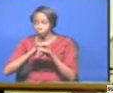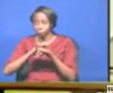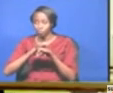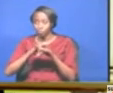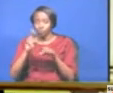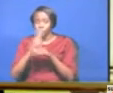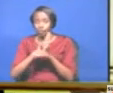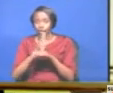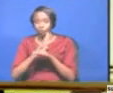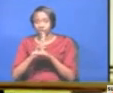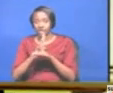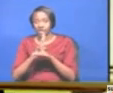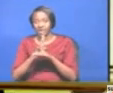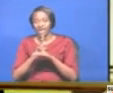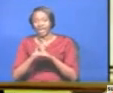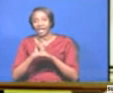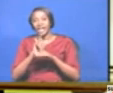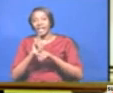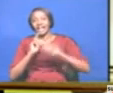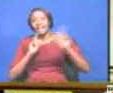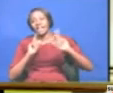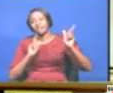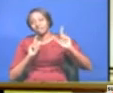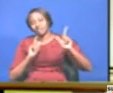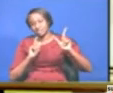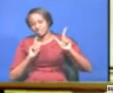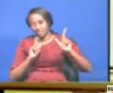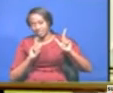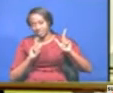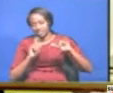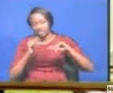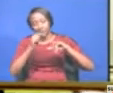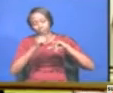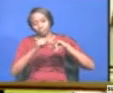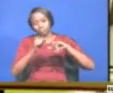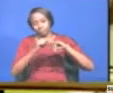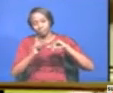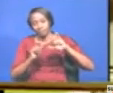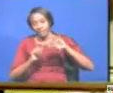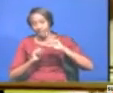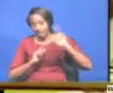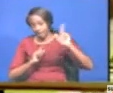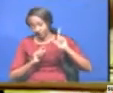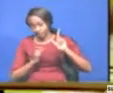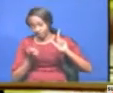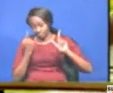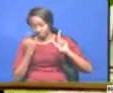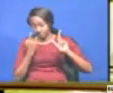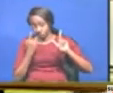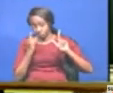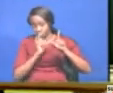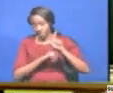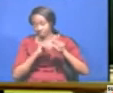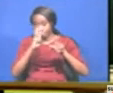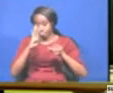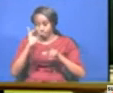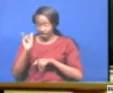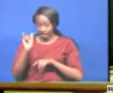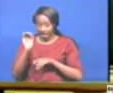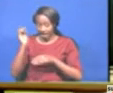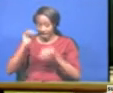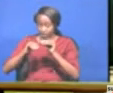we are marking the fingers using the ink in the left hand. So when it comes to the by-election, we are going to use the